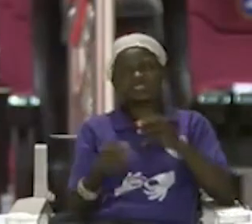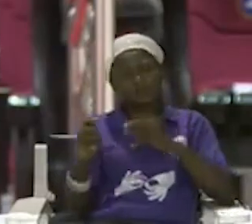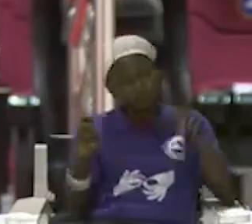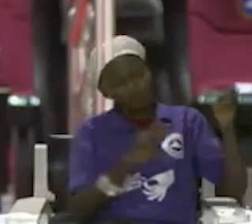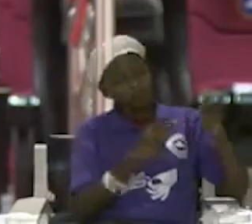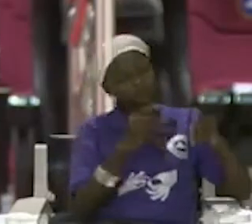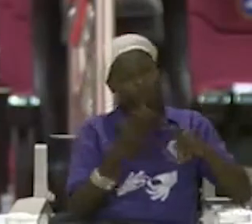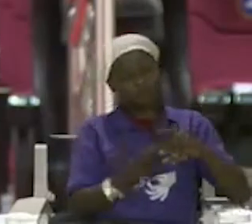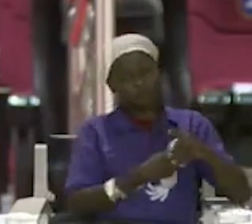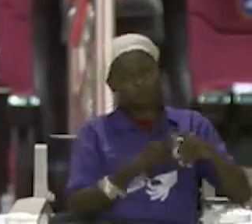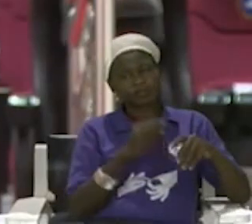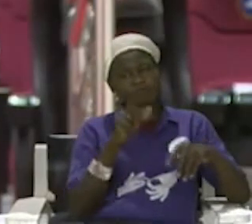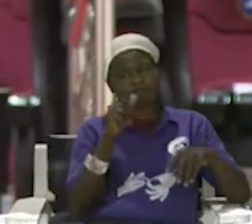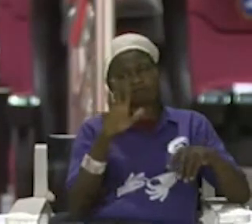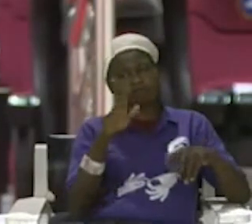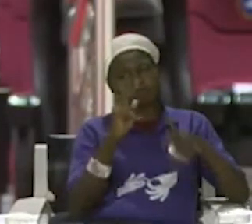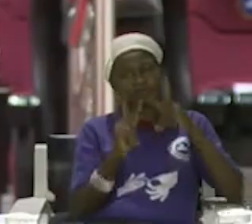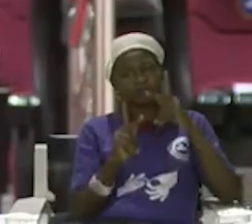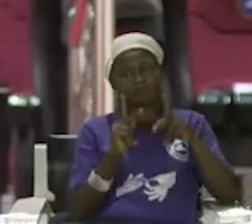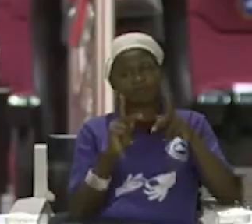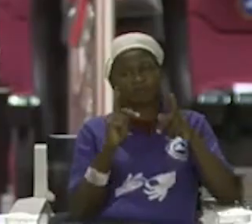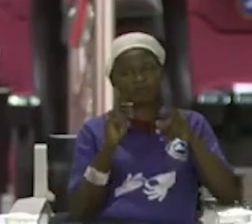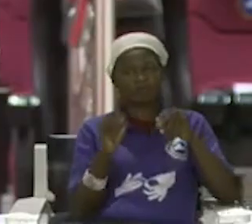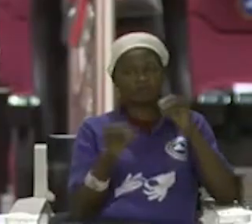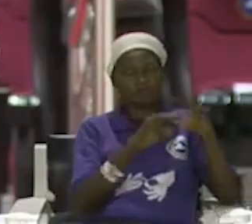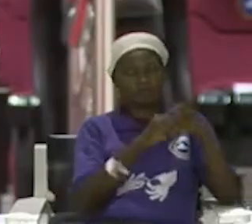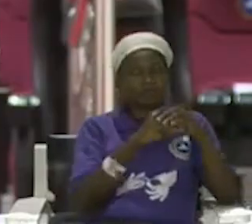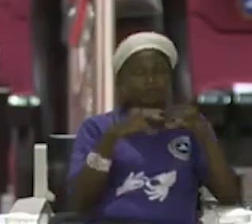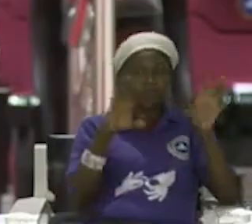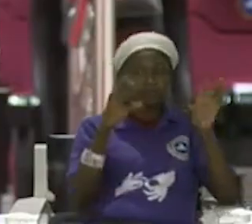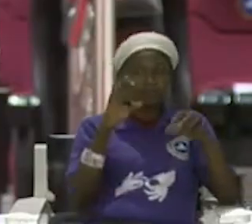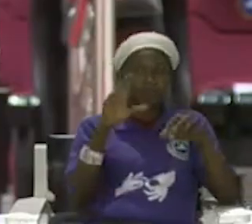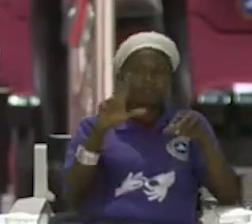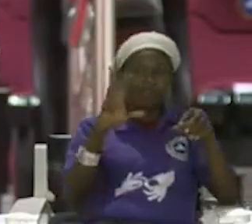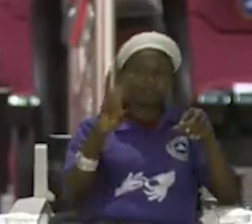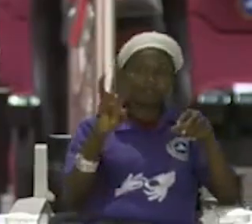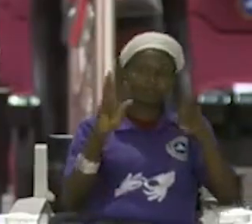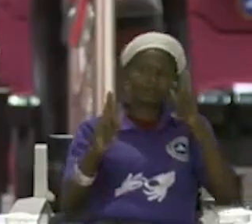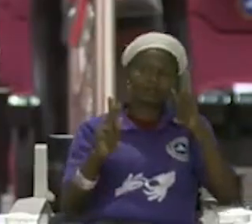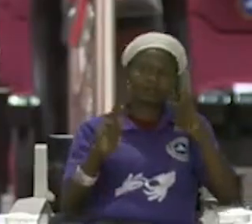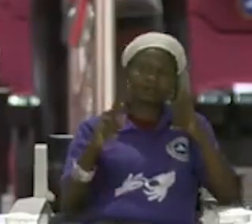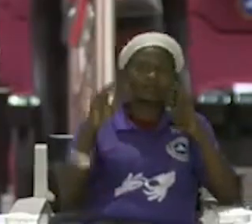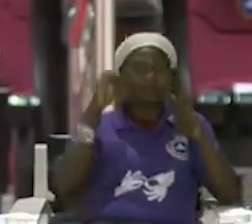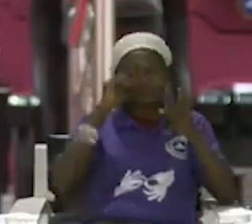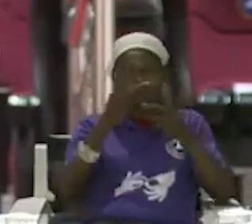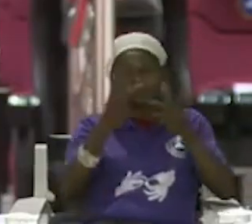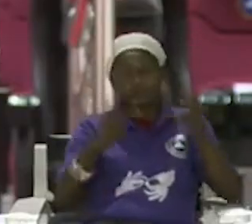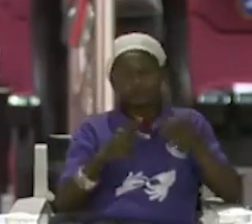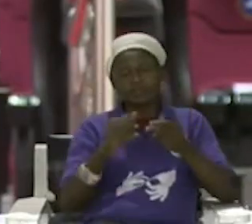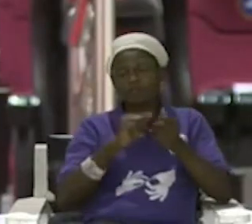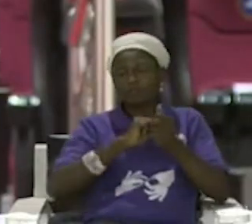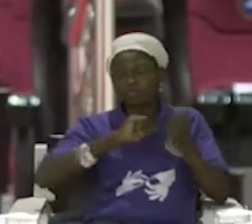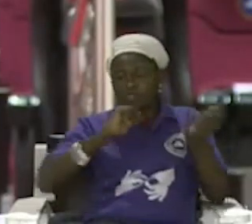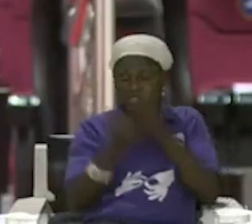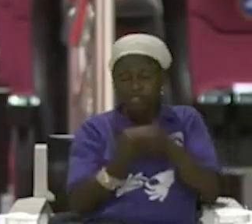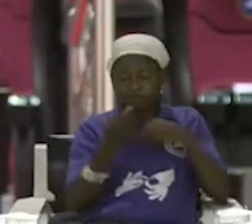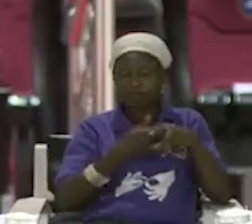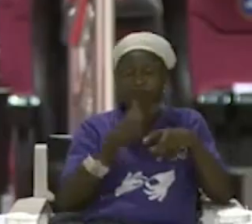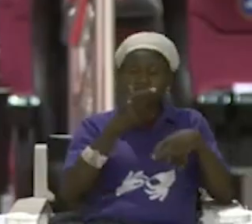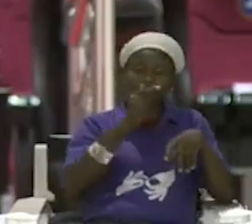of 25 people, put him in a class of 36 people, his position will change from 20 feet to